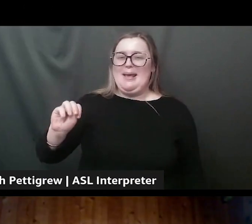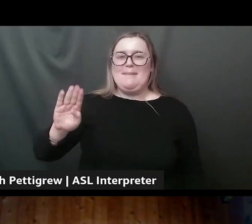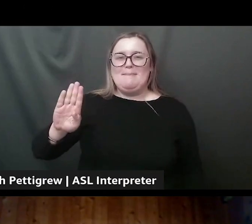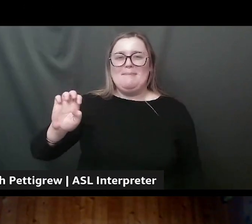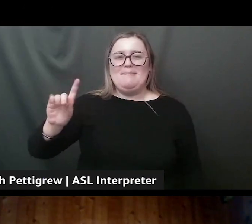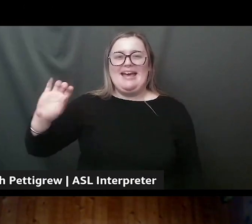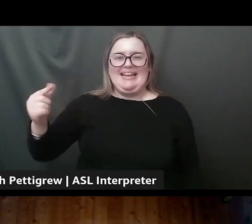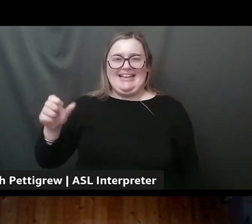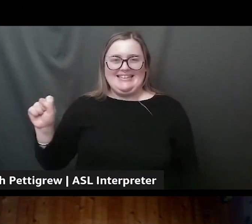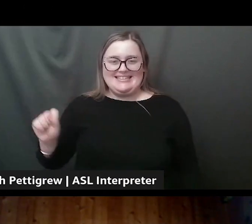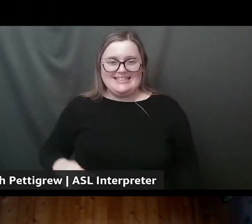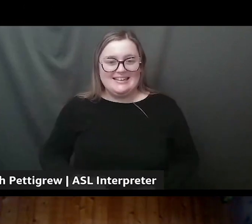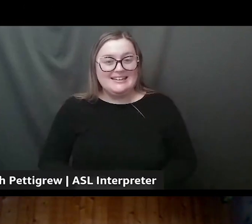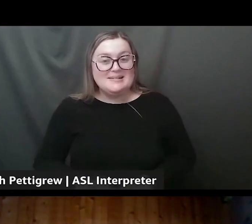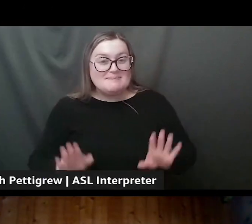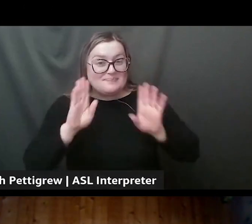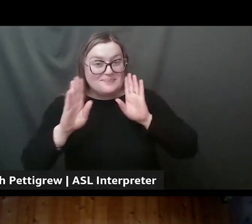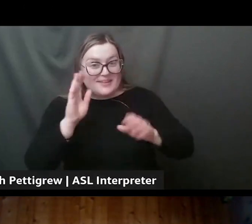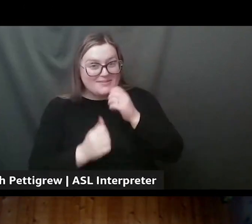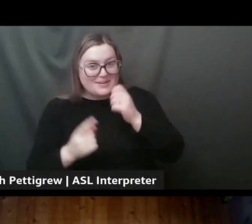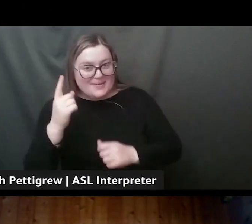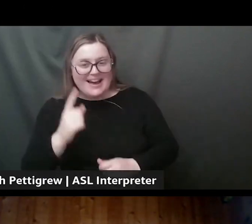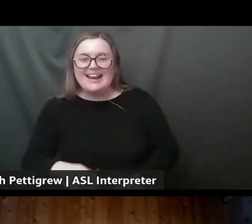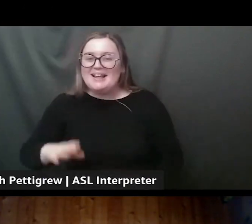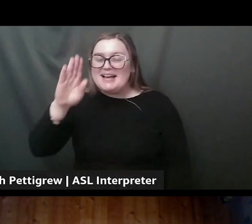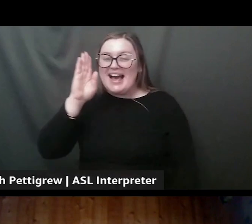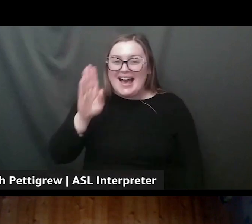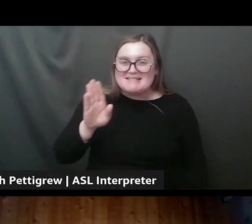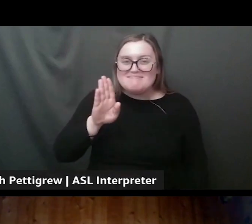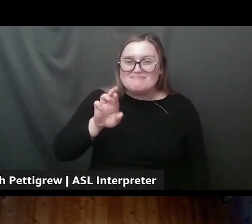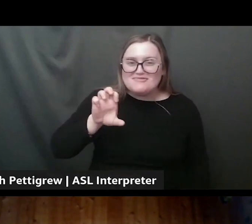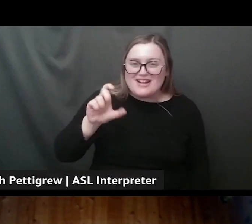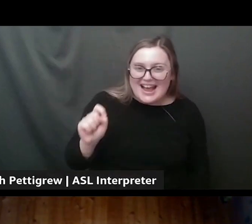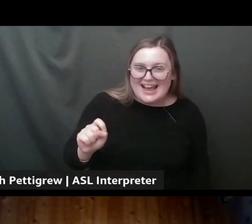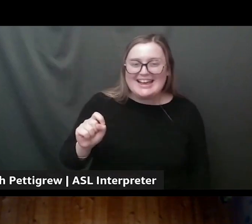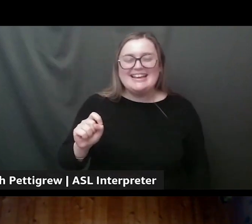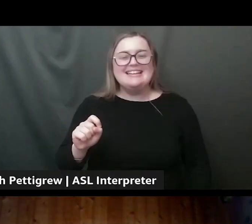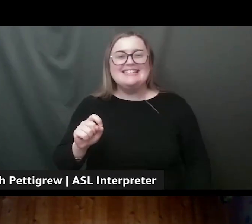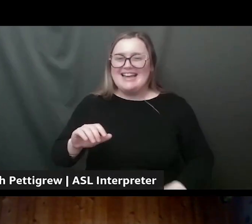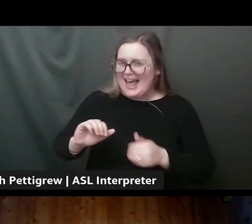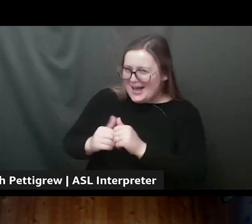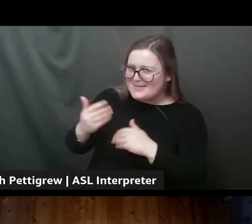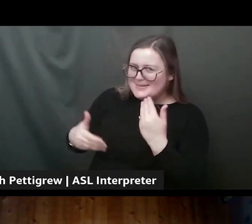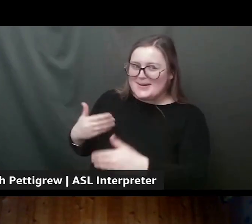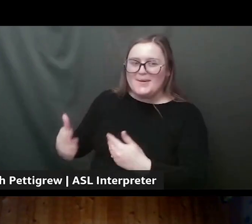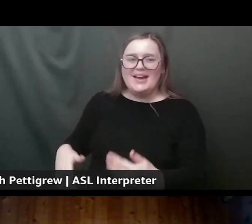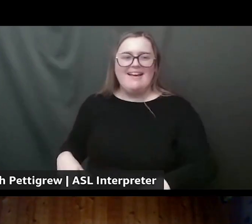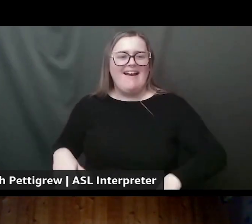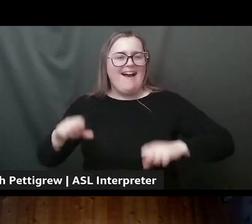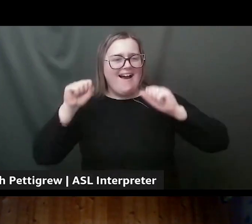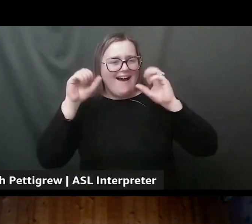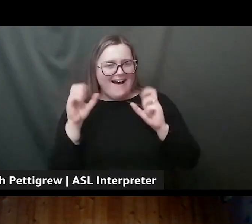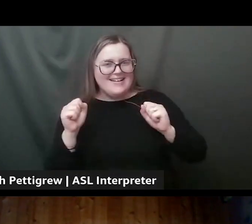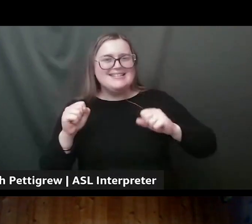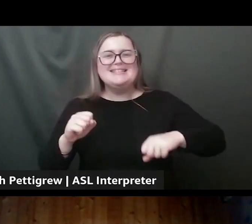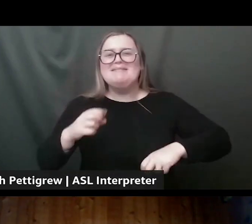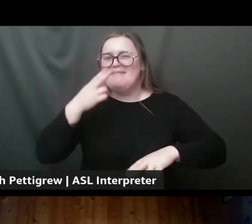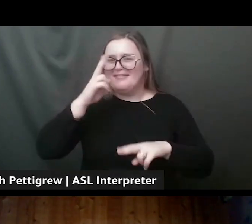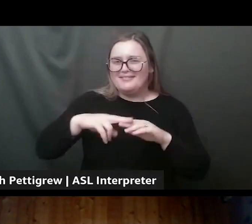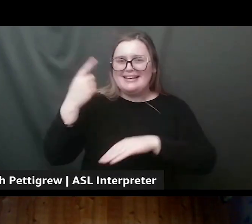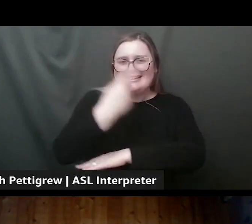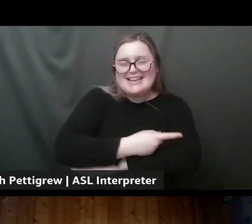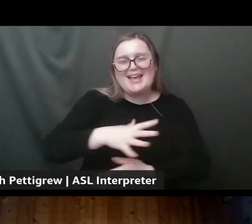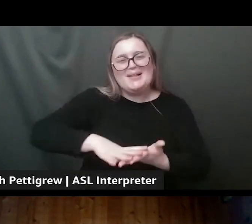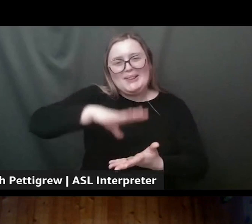Great. Hey, everyone. Brant, hello, welcome. How's it going? Fantastic. It's been a fun day of learning for all Awesome. of